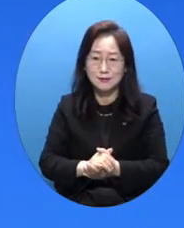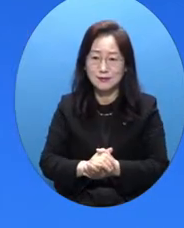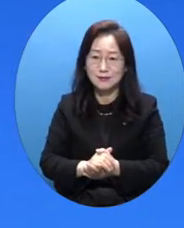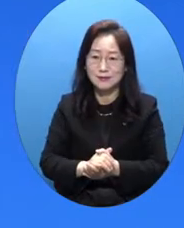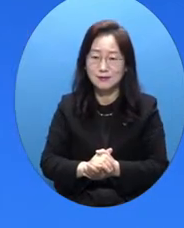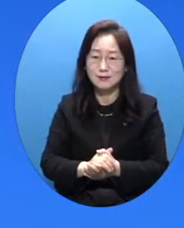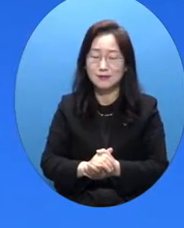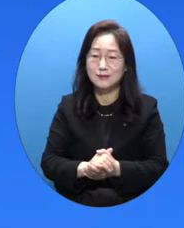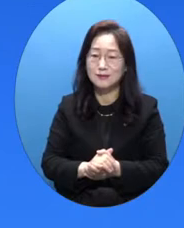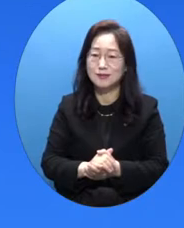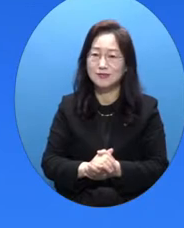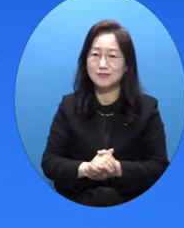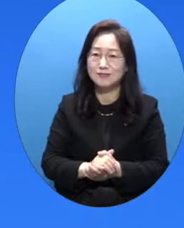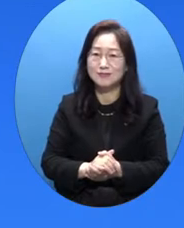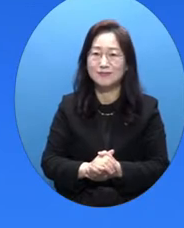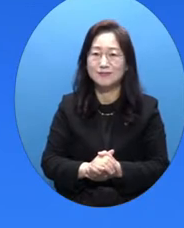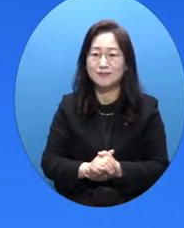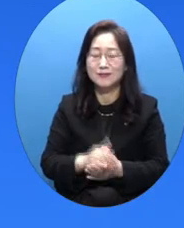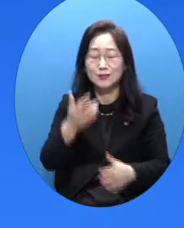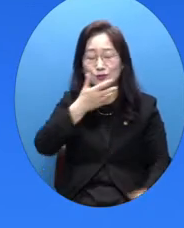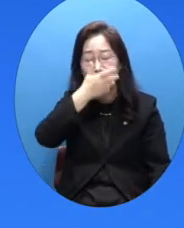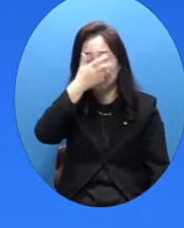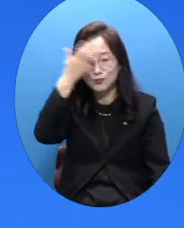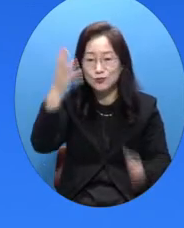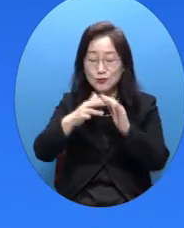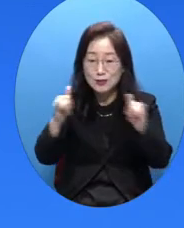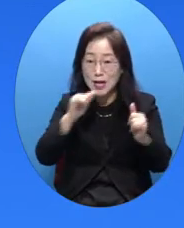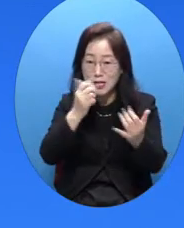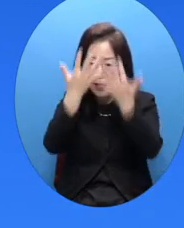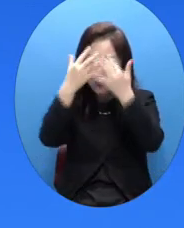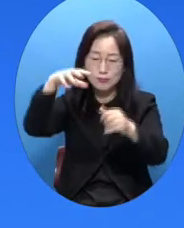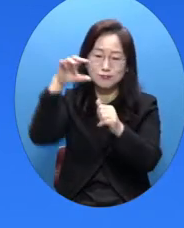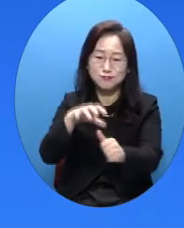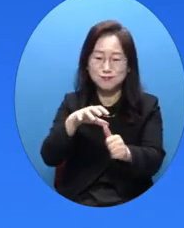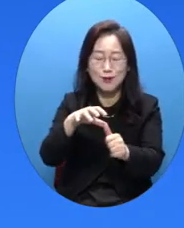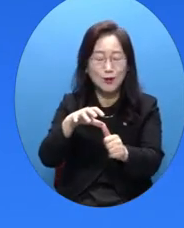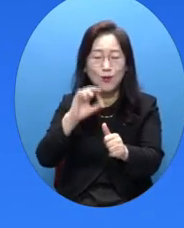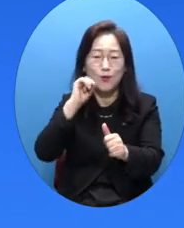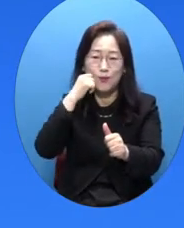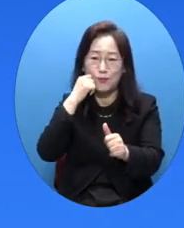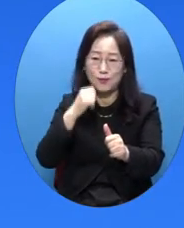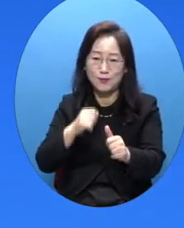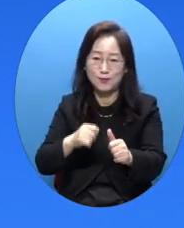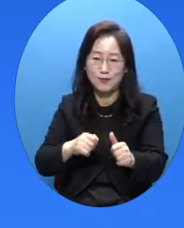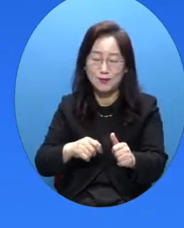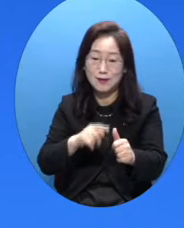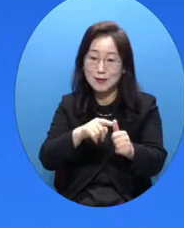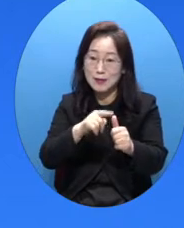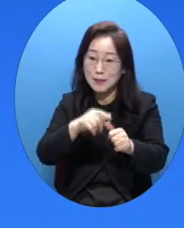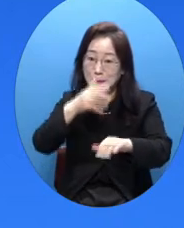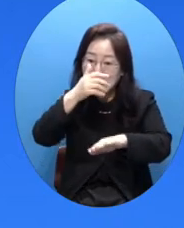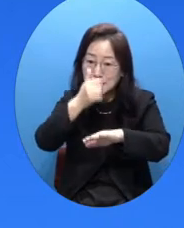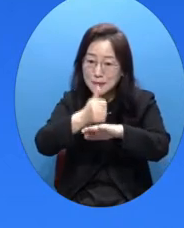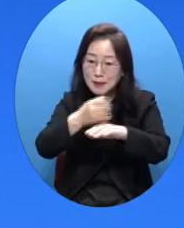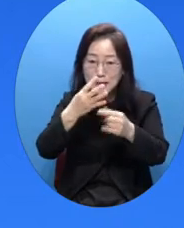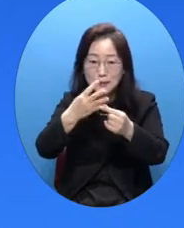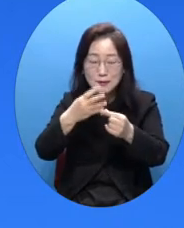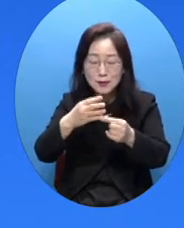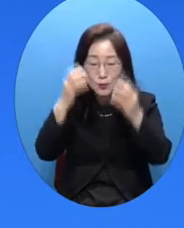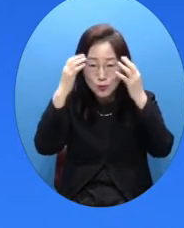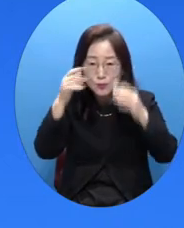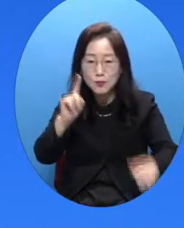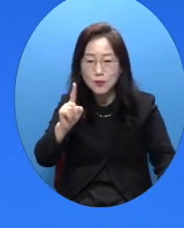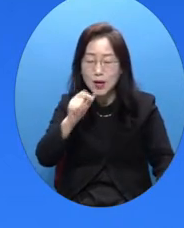because the lure was with Joseph he was able to receive favor from the prison